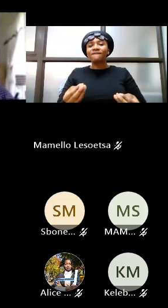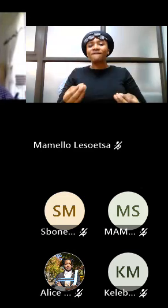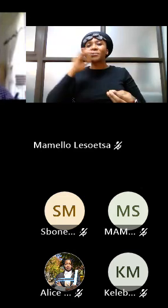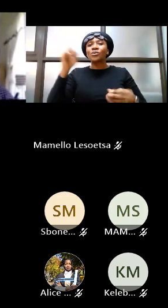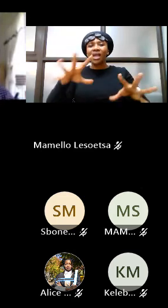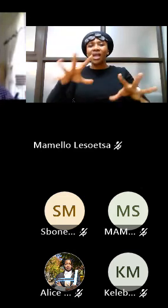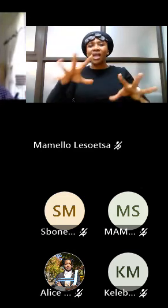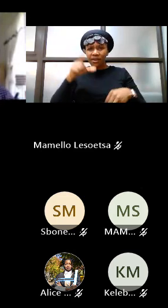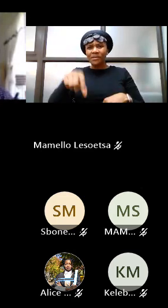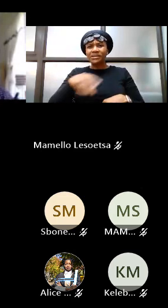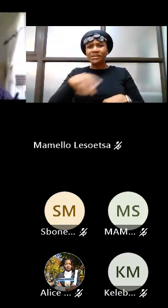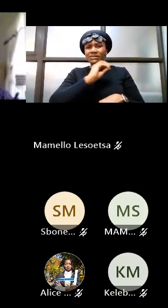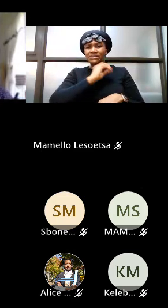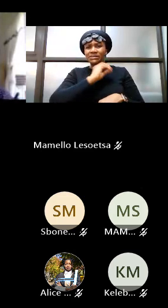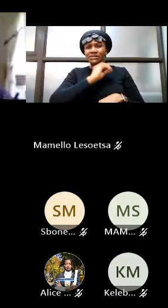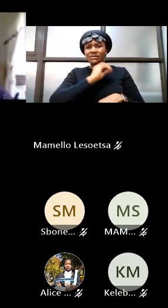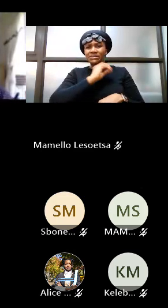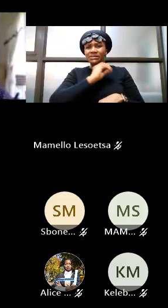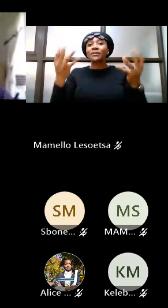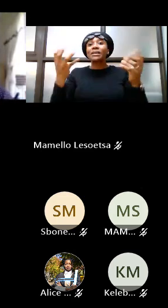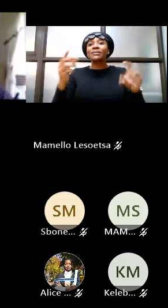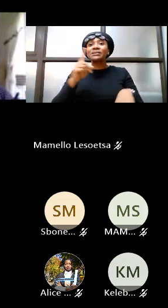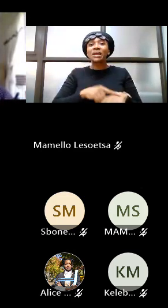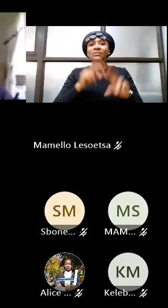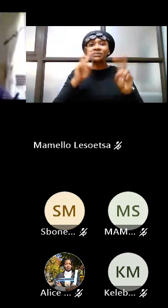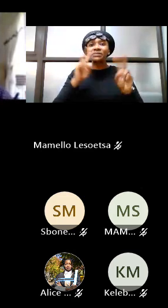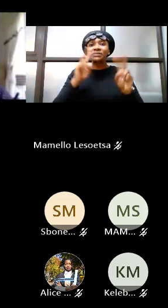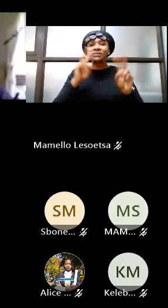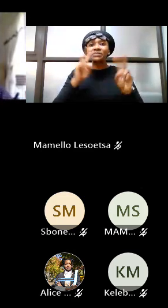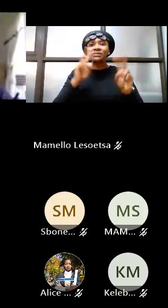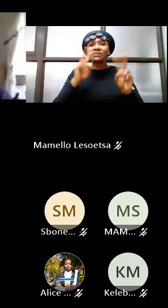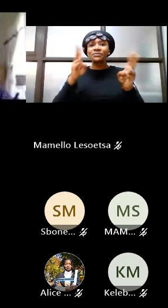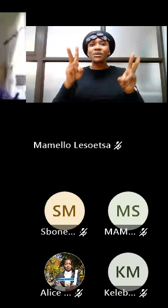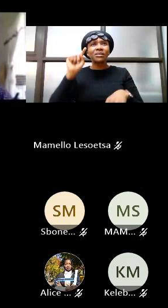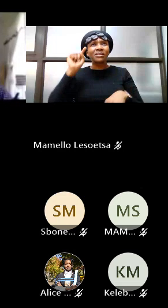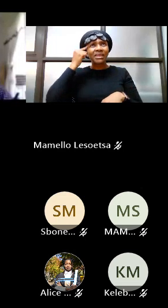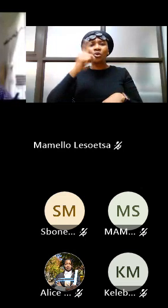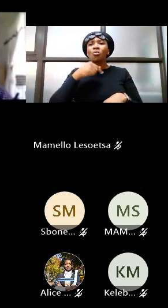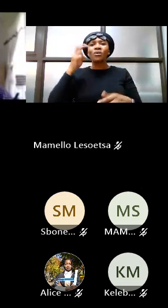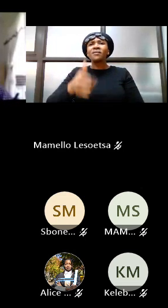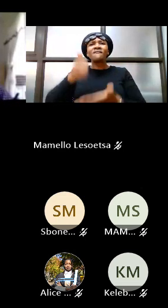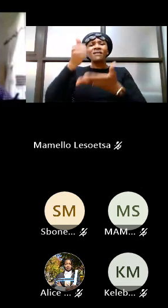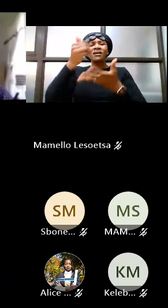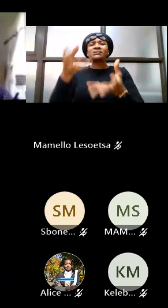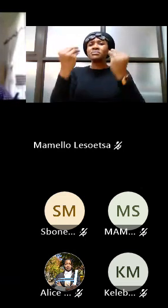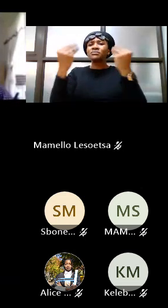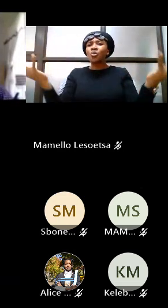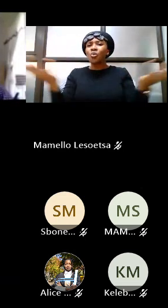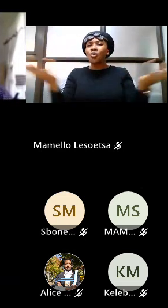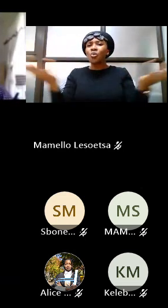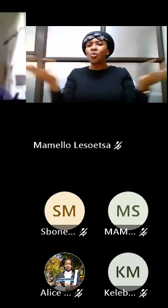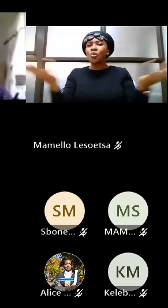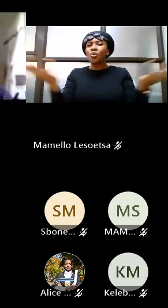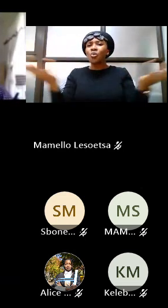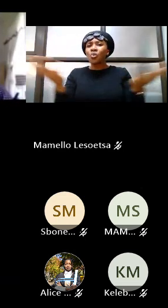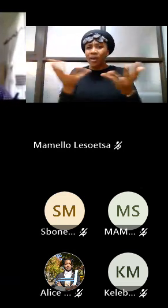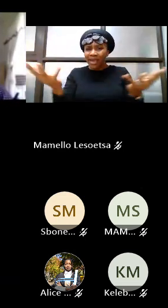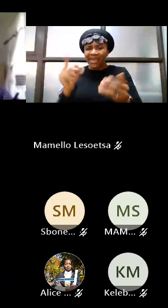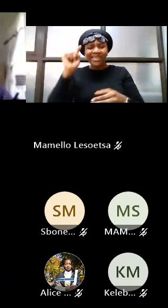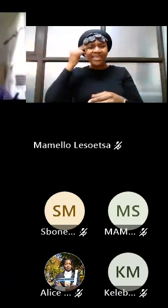disabled person, a lot of the times people think it's, oh, we need money. Where are we going to get the funds? They just think it's a financial, monetary